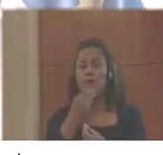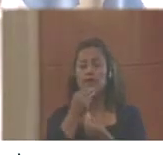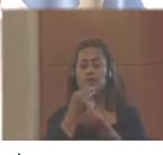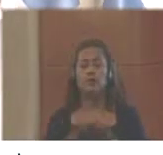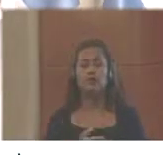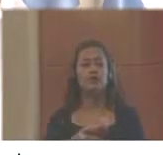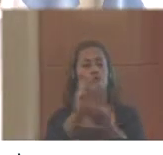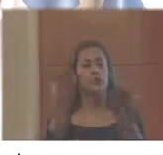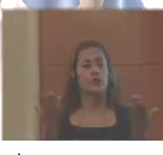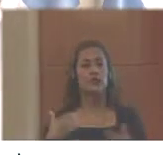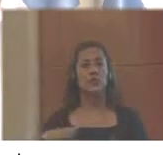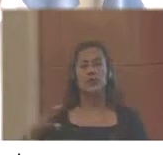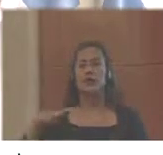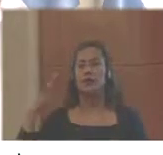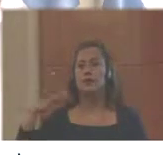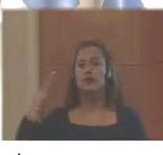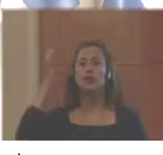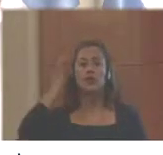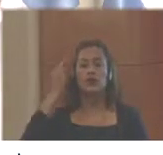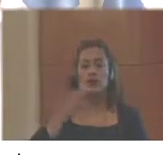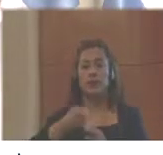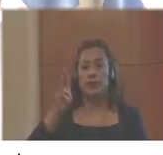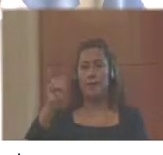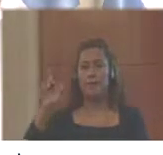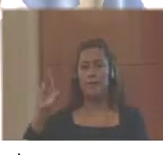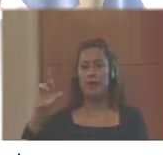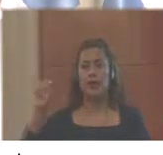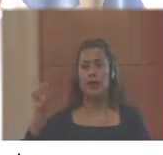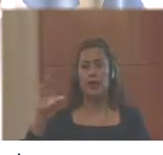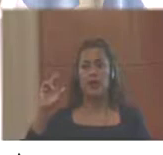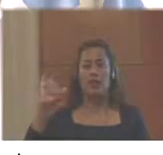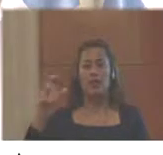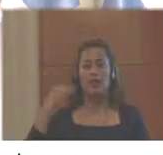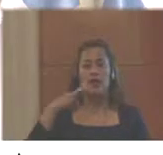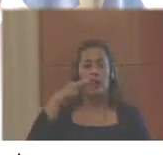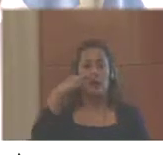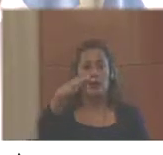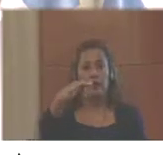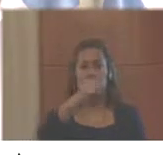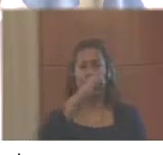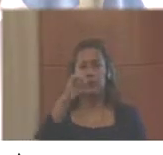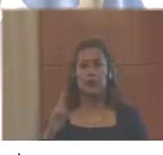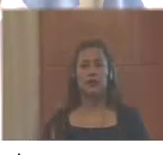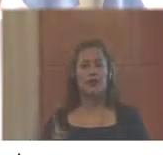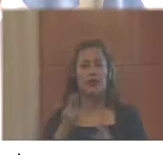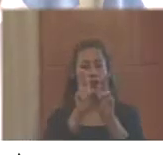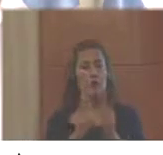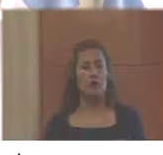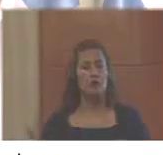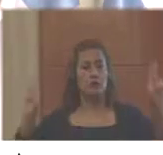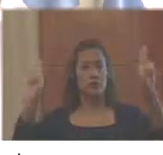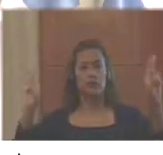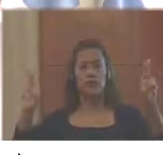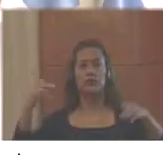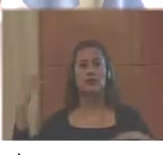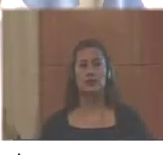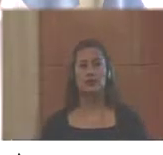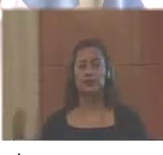Thank you very much, Madam Marguerite, our representative from the UN.